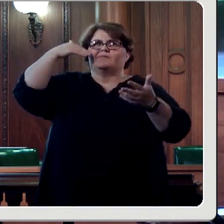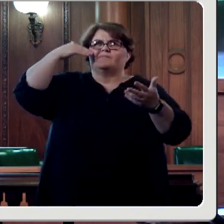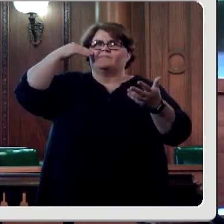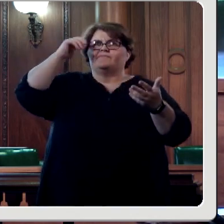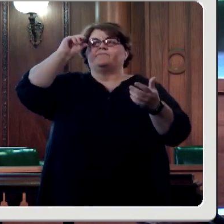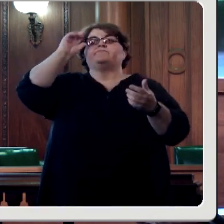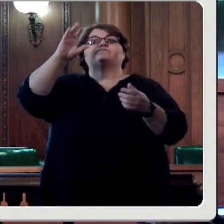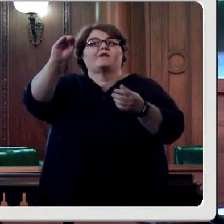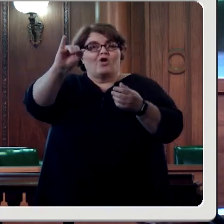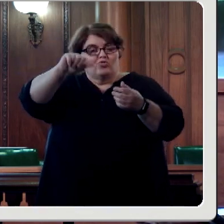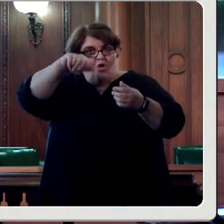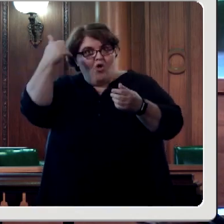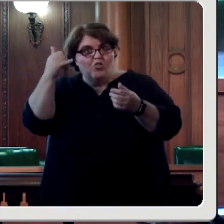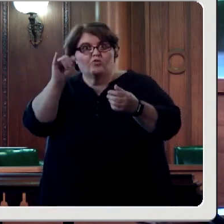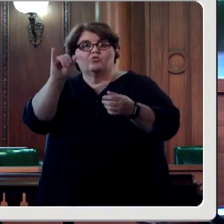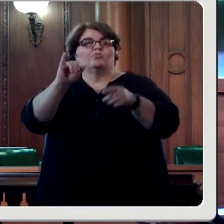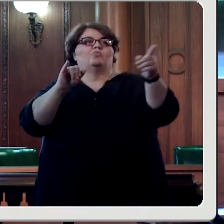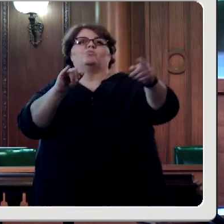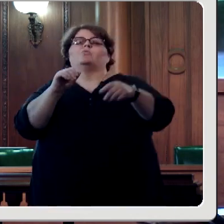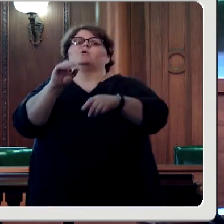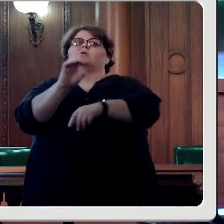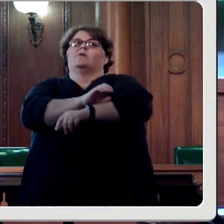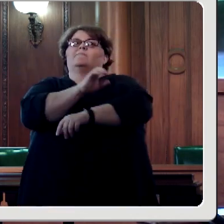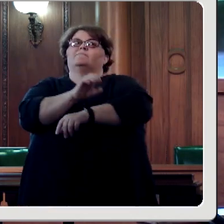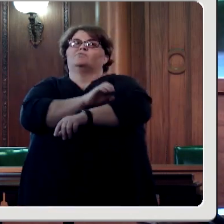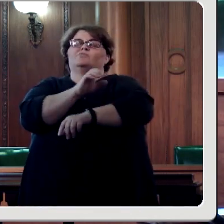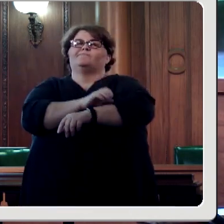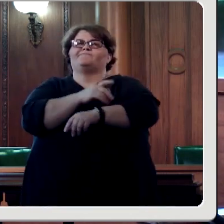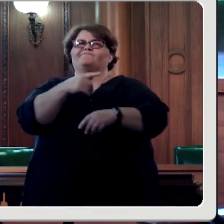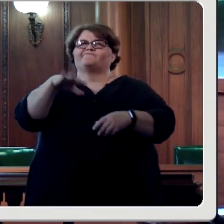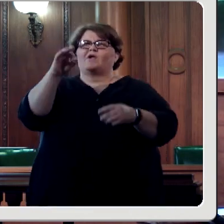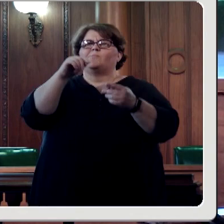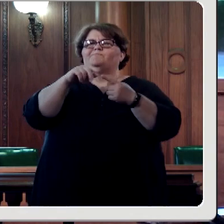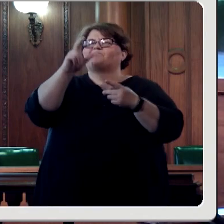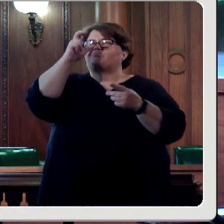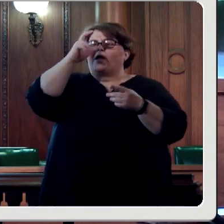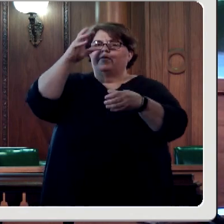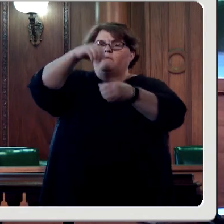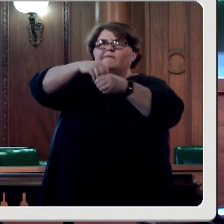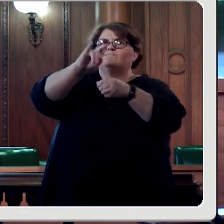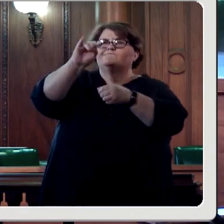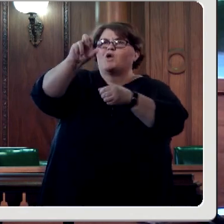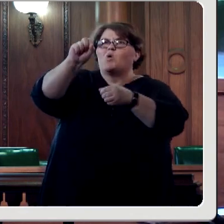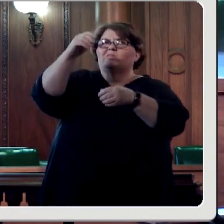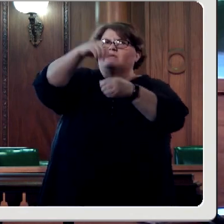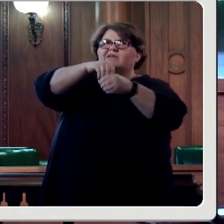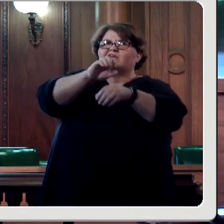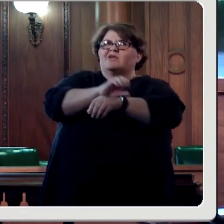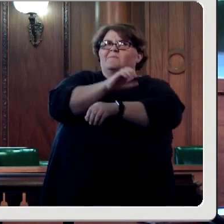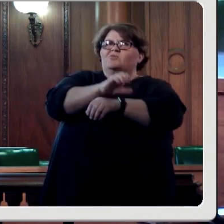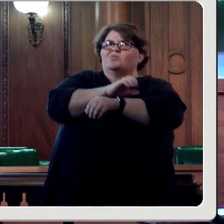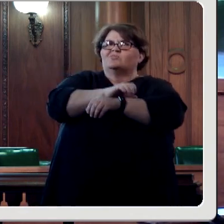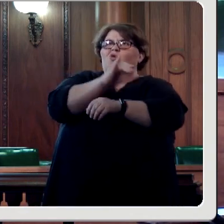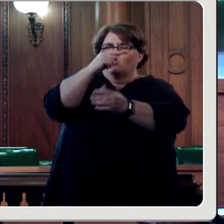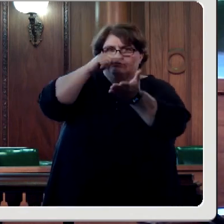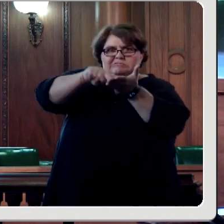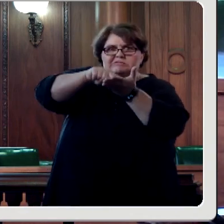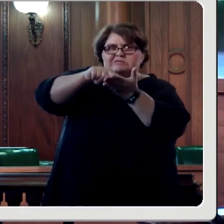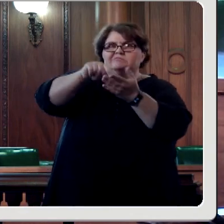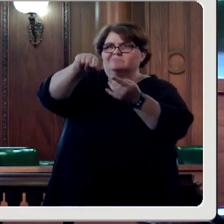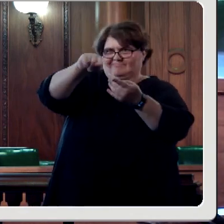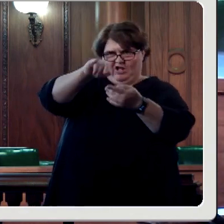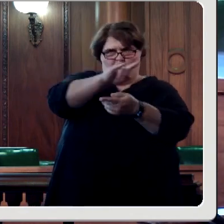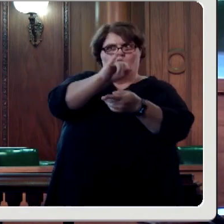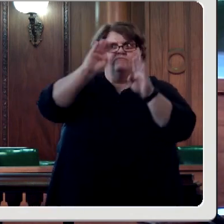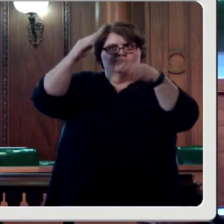mode. Teaching is going on today. With Bob Kirshner, our industrial hygienist, the